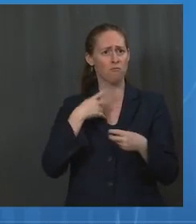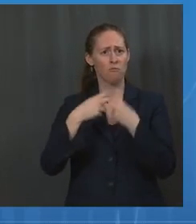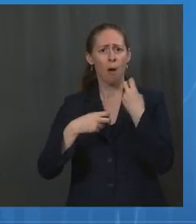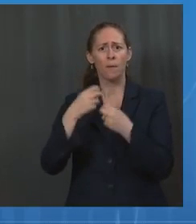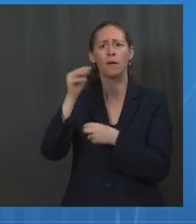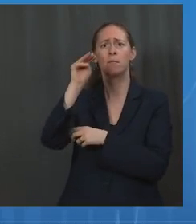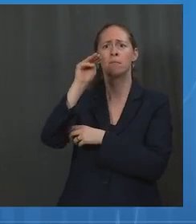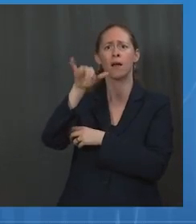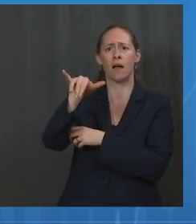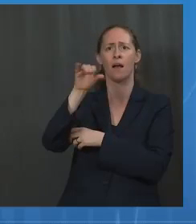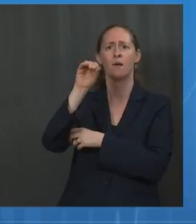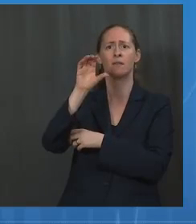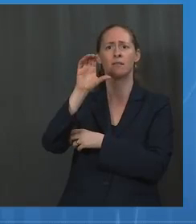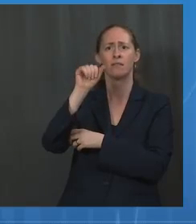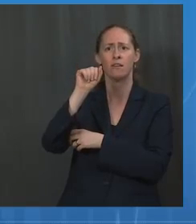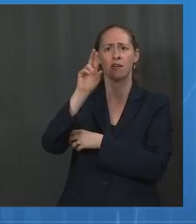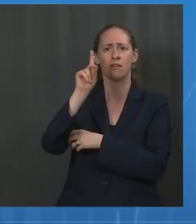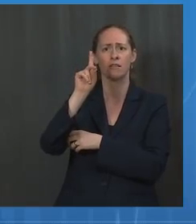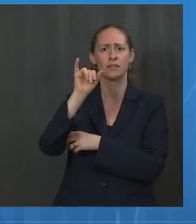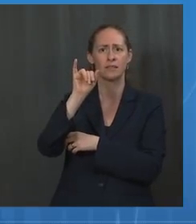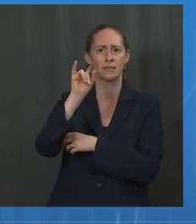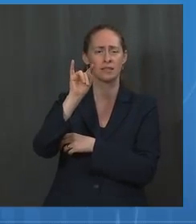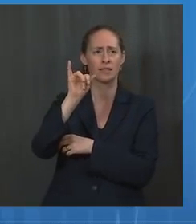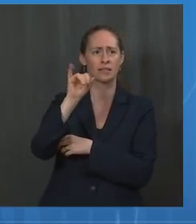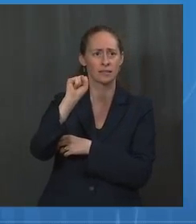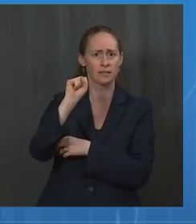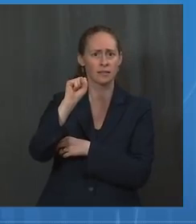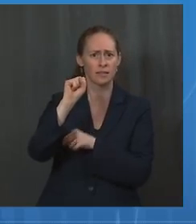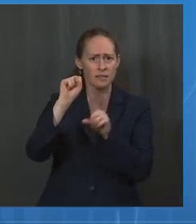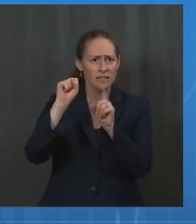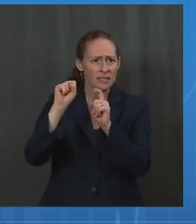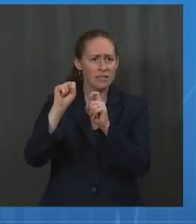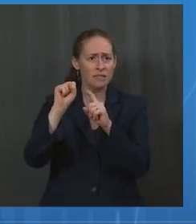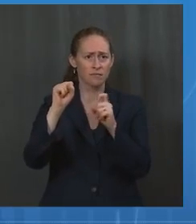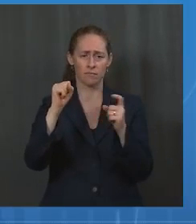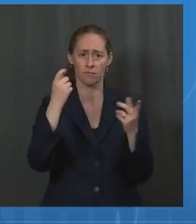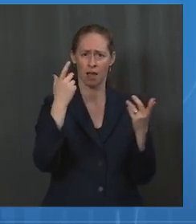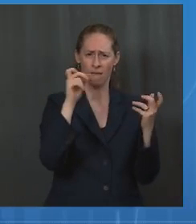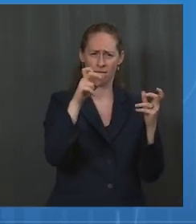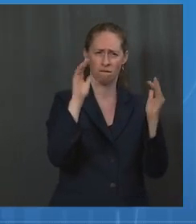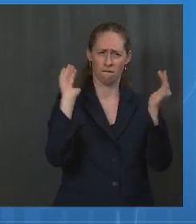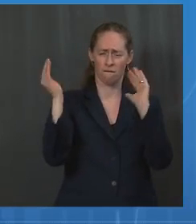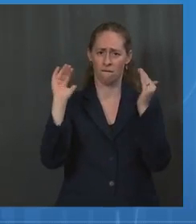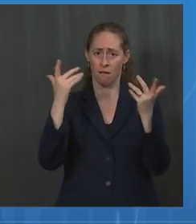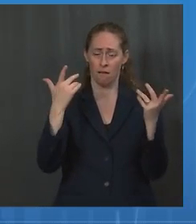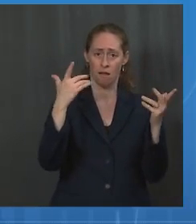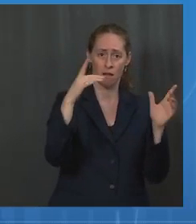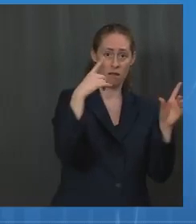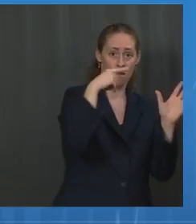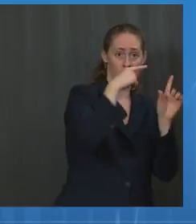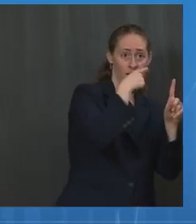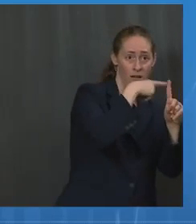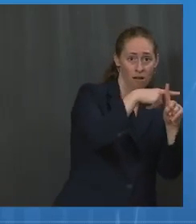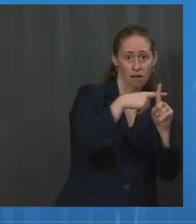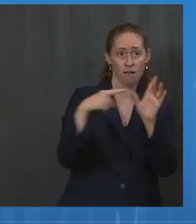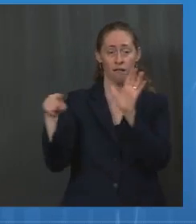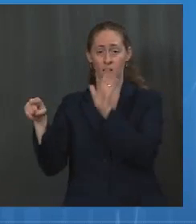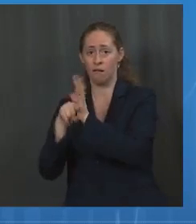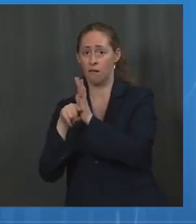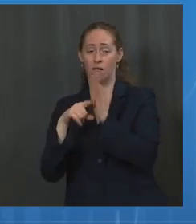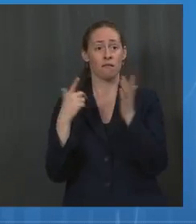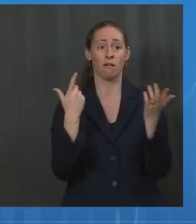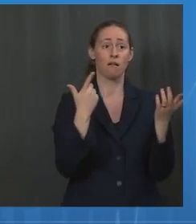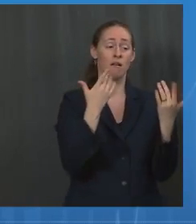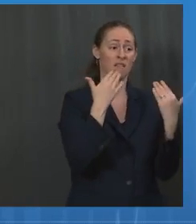analysis, the risk-benefit ratio, given the risk of myocarditis and other aspects of disease